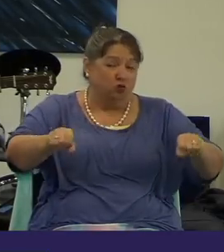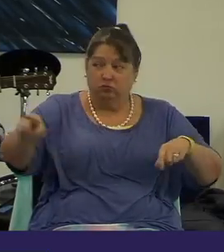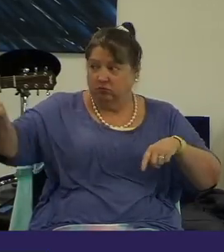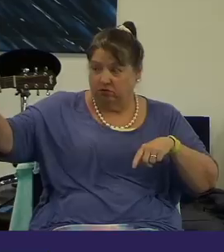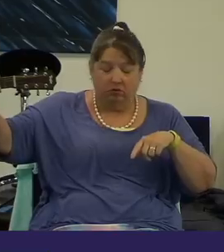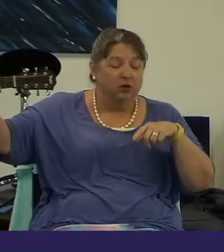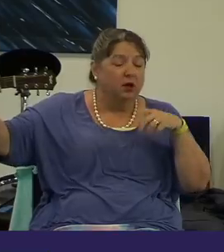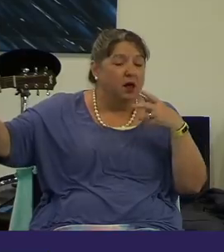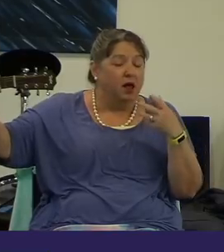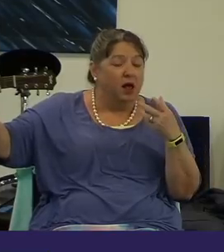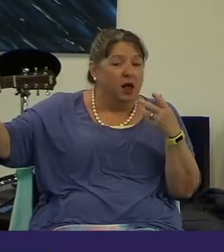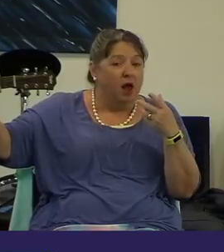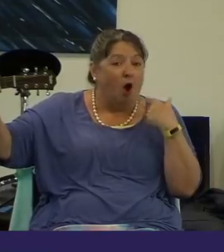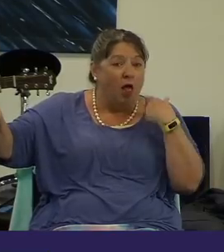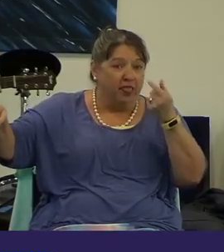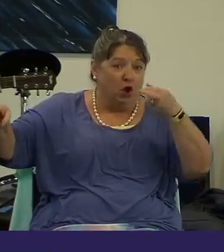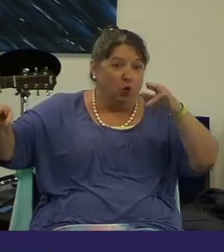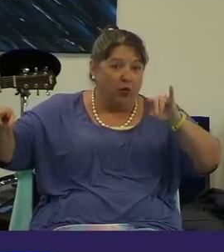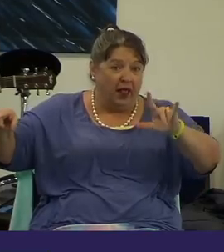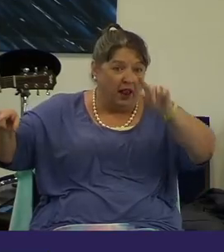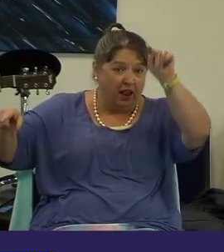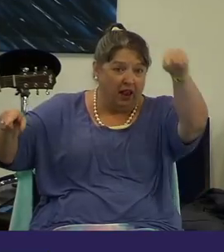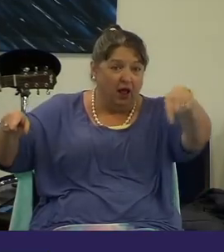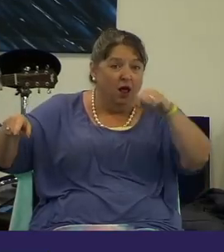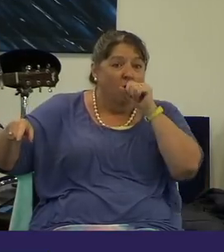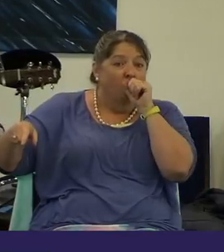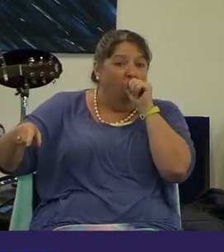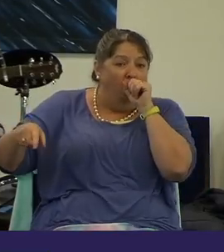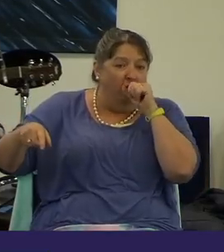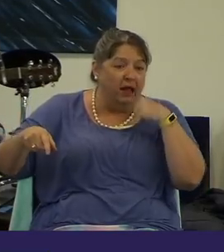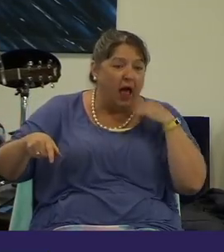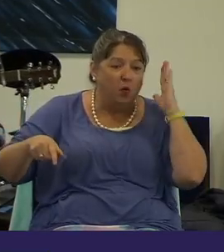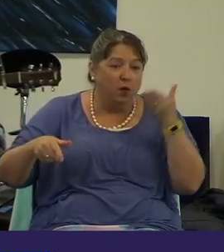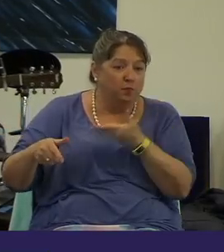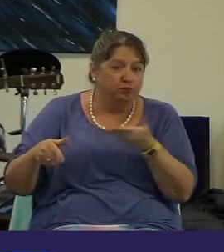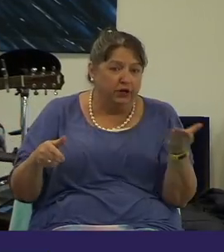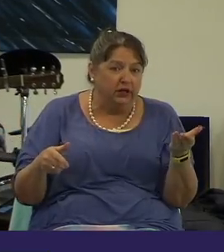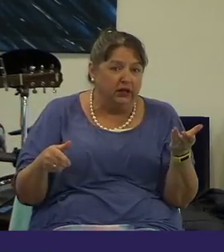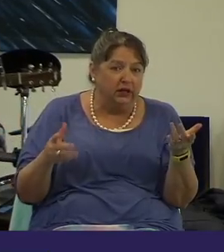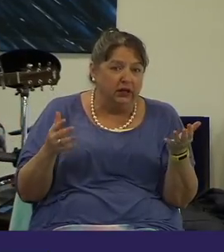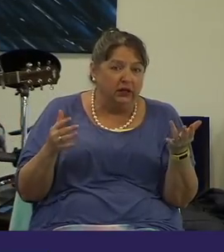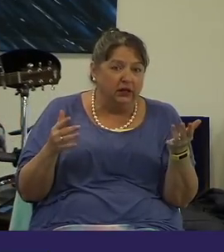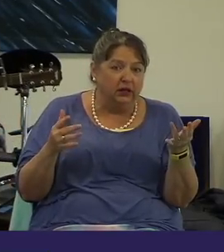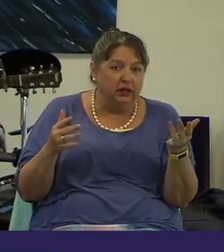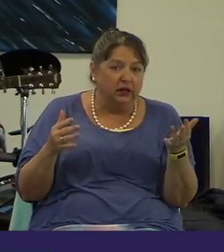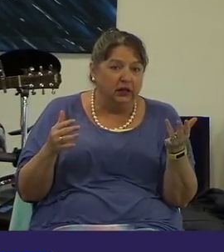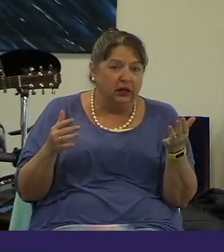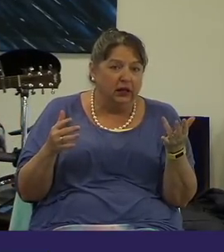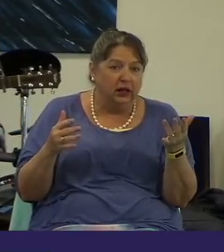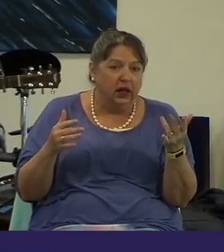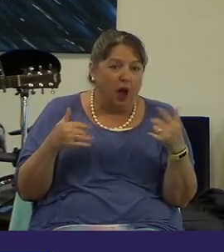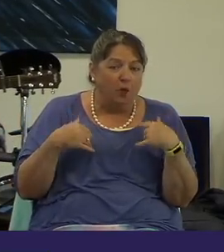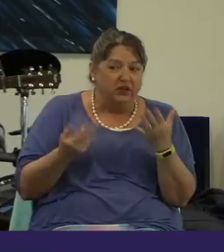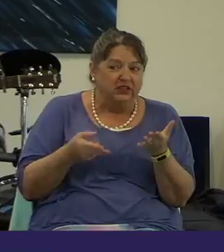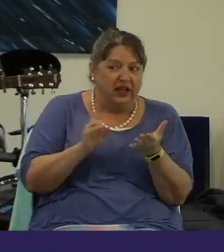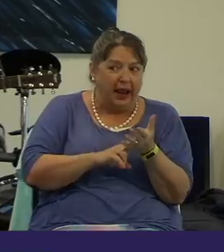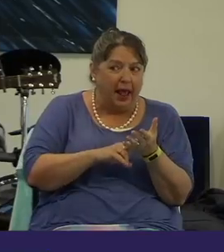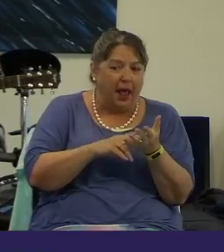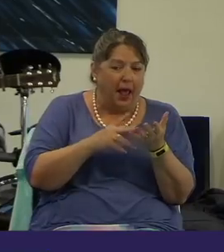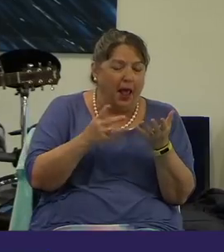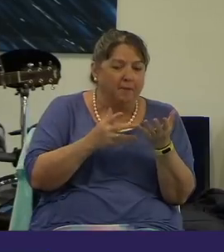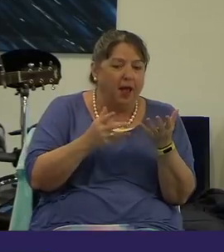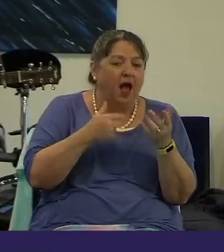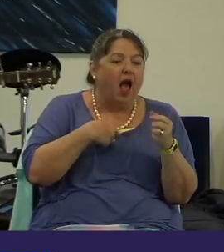on the sign-up sheet, I put a spot of I will bring. I filled it in, and if somebody will sign up for it, it'd be great, is